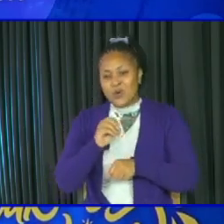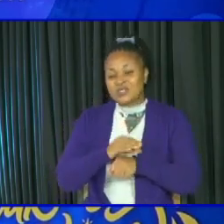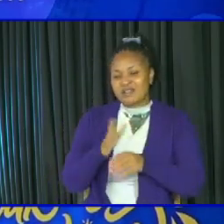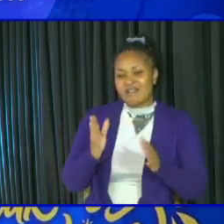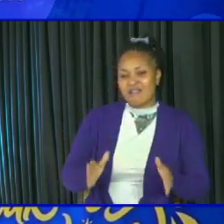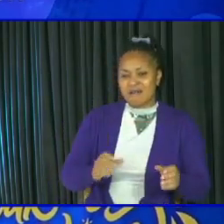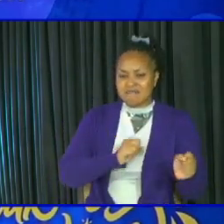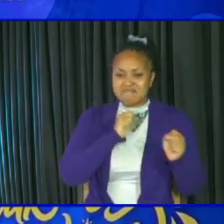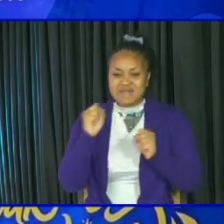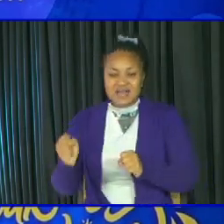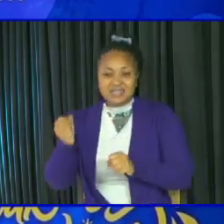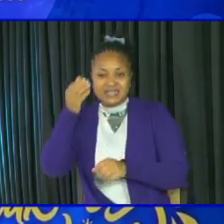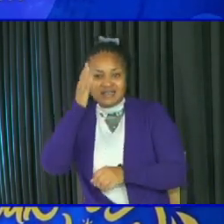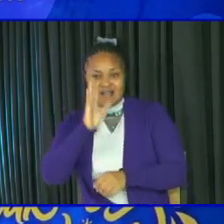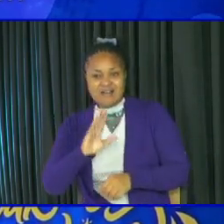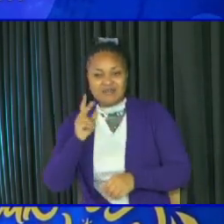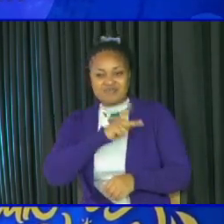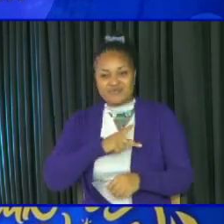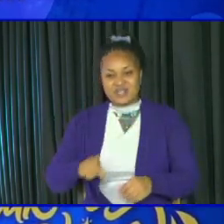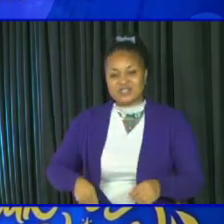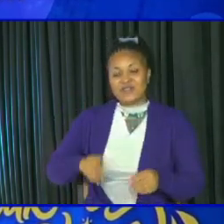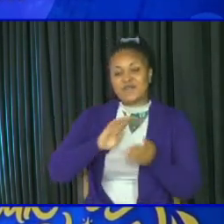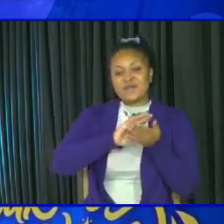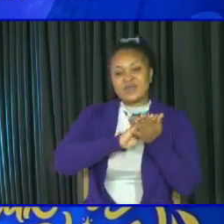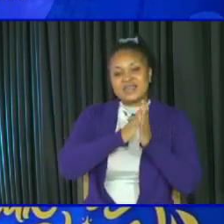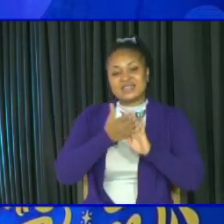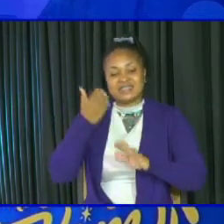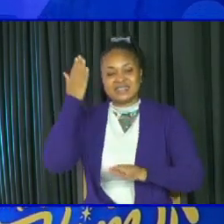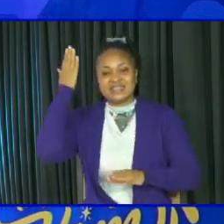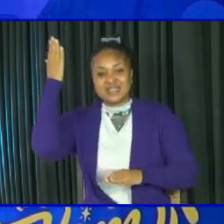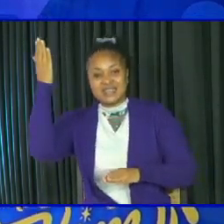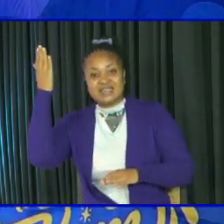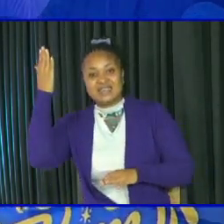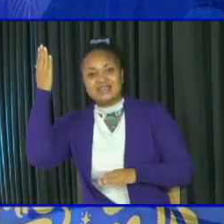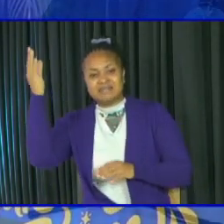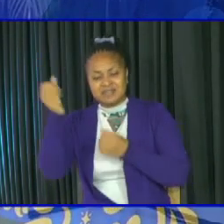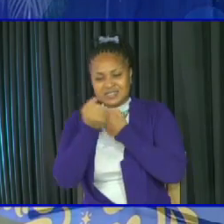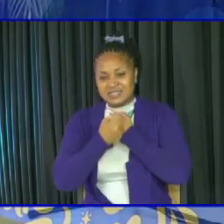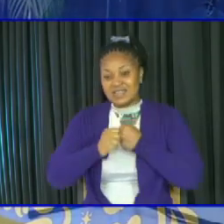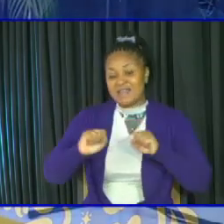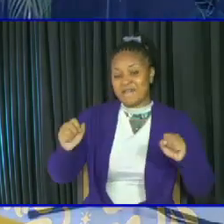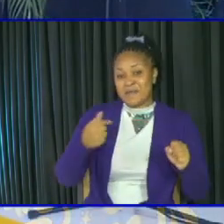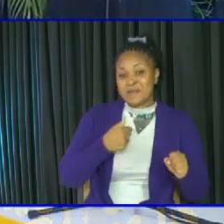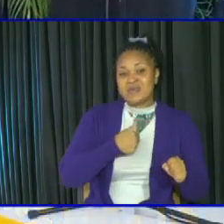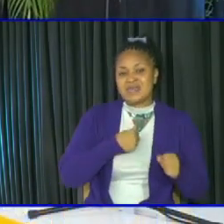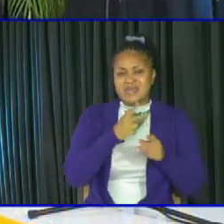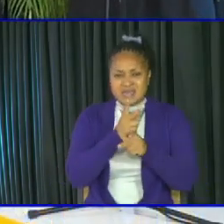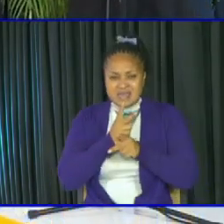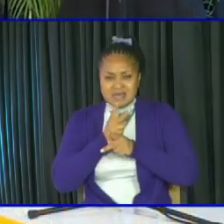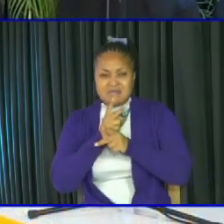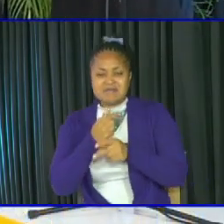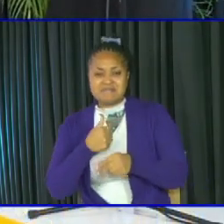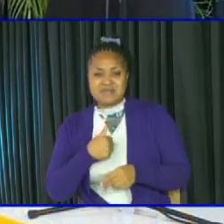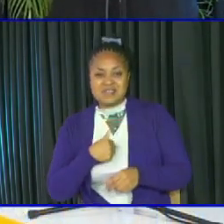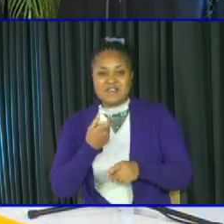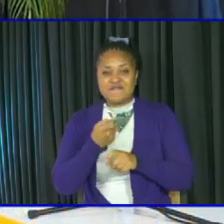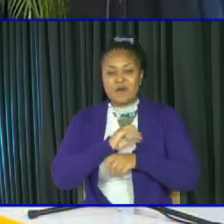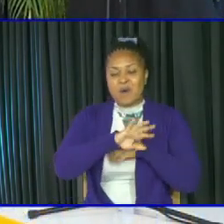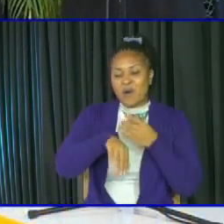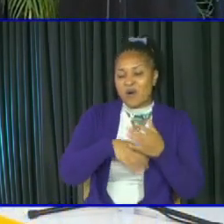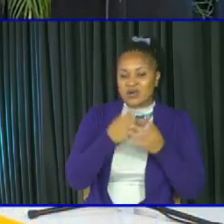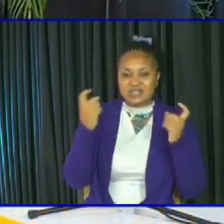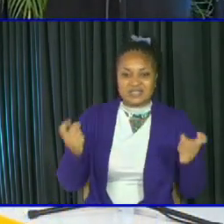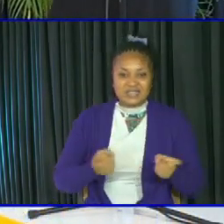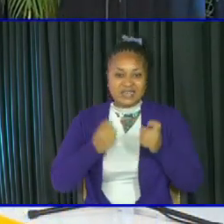Counselor, mighty God, Prince of Peace is he. Saving me, keeping me from all sin